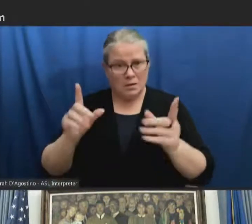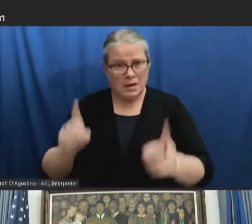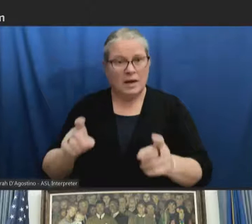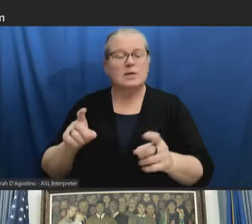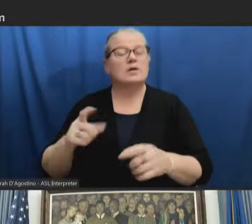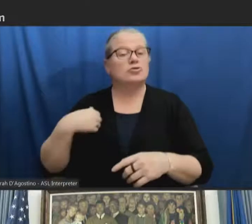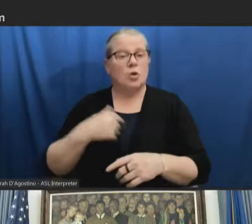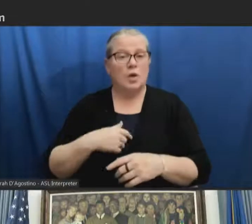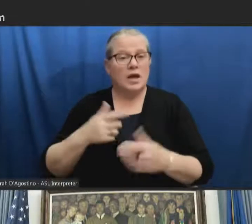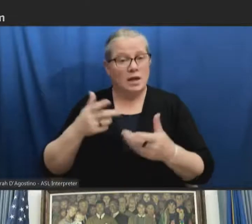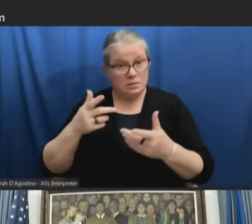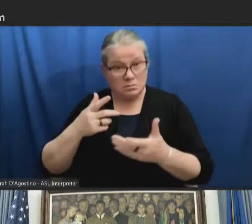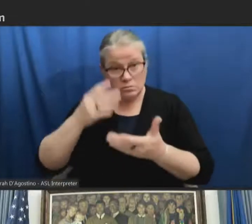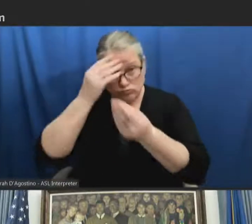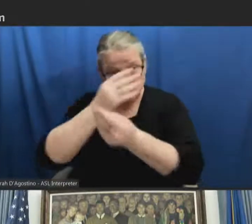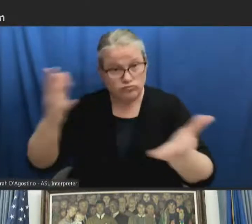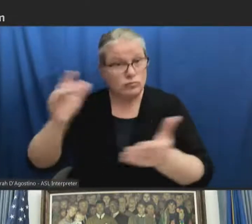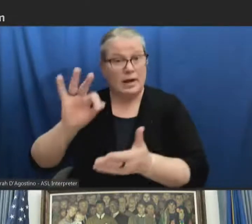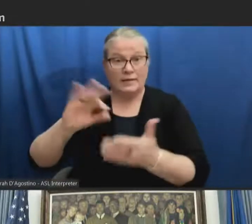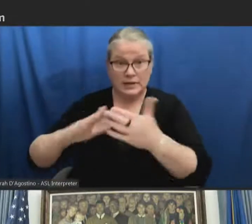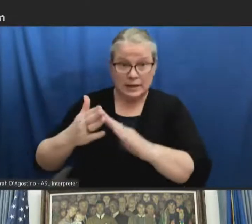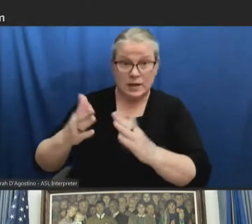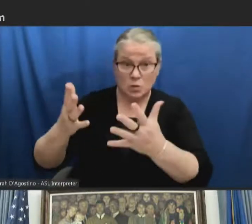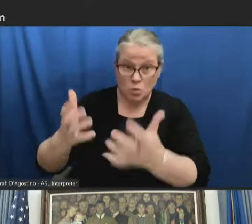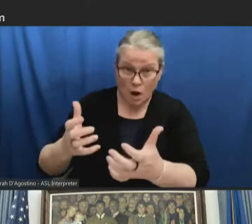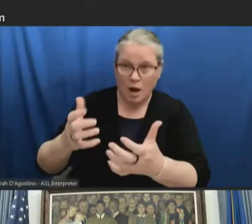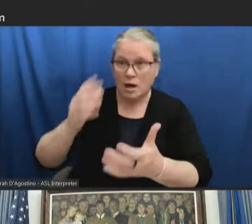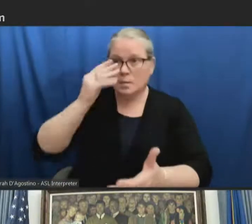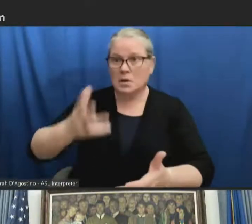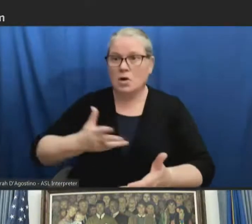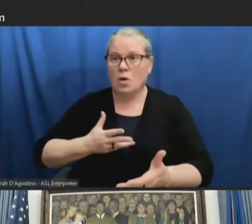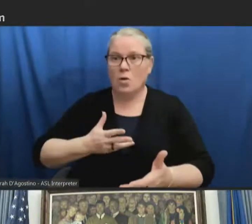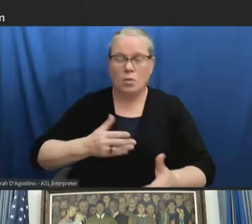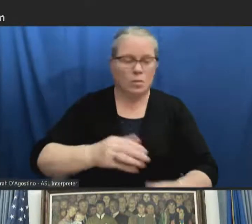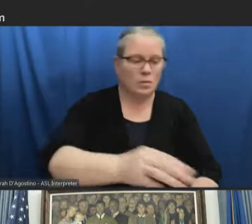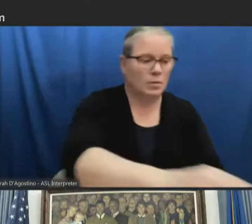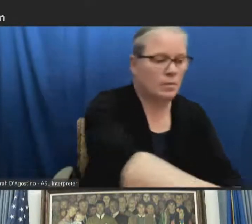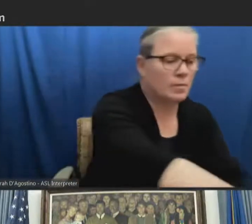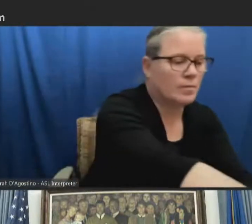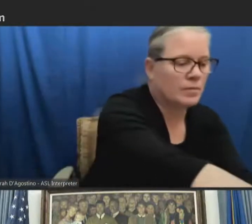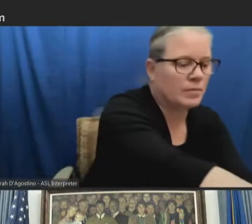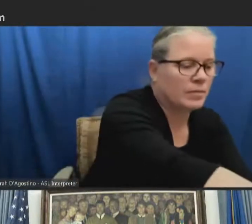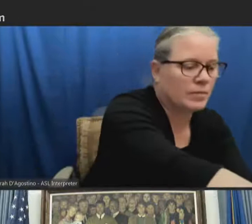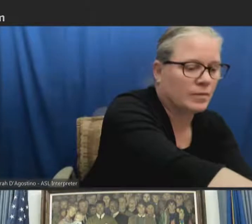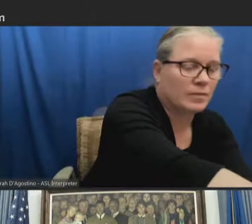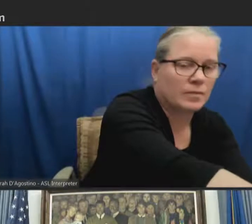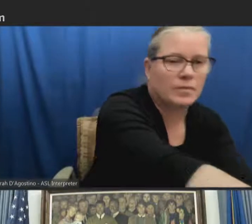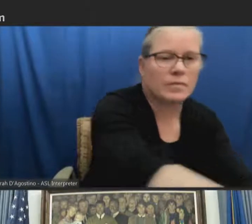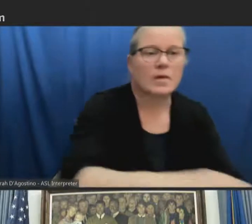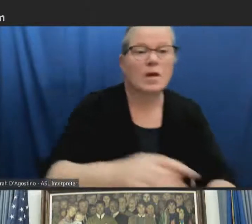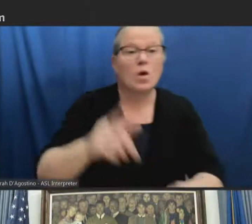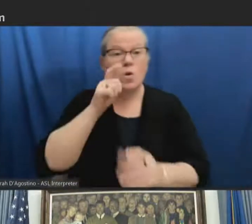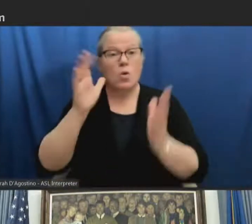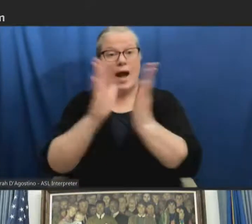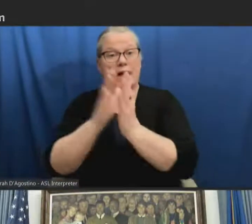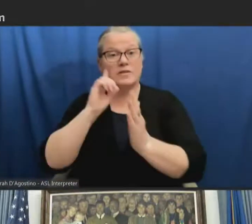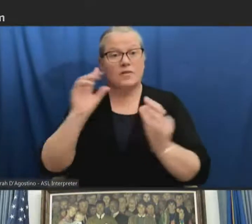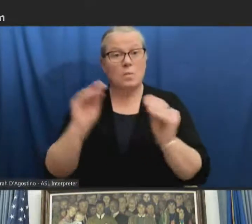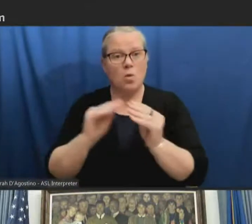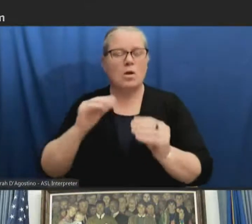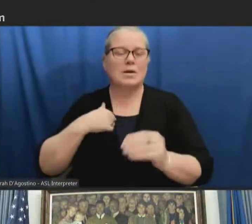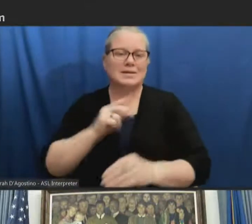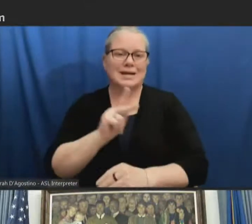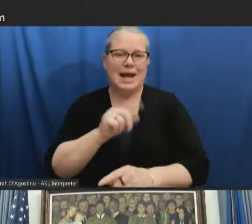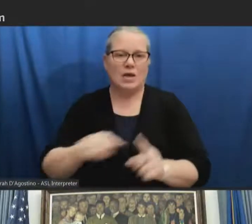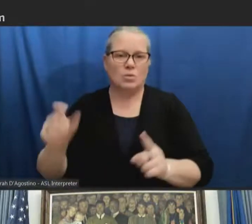us know, and we'll work on how we feed that supply. The main channel that is asking for more is our K through 12 schools, and that's where we're particularly focused going